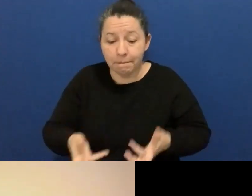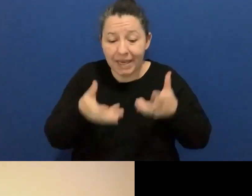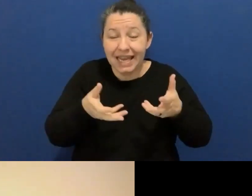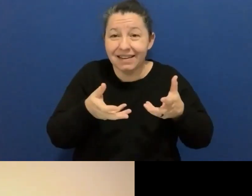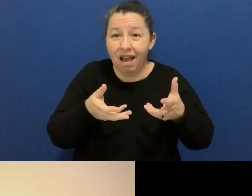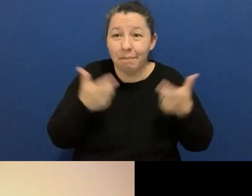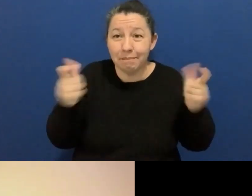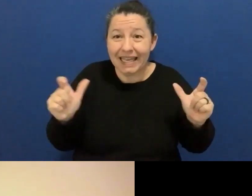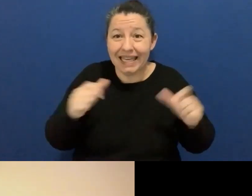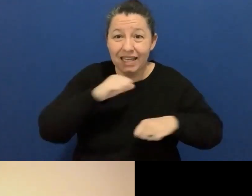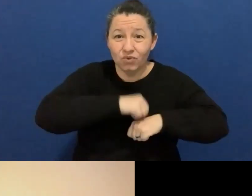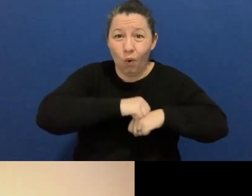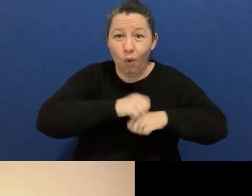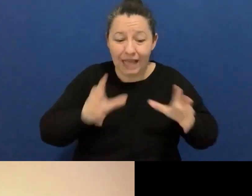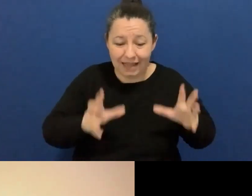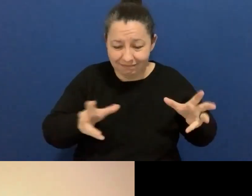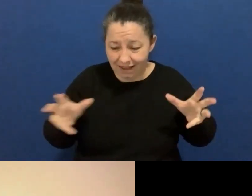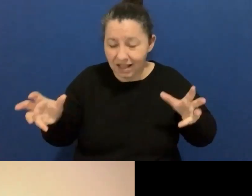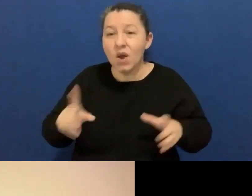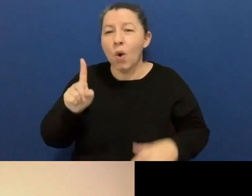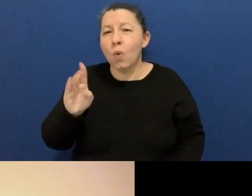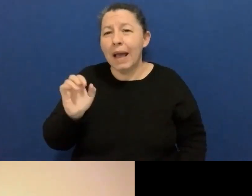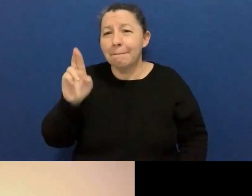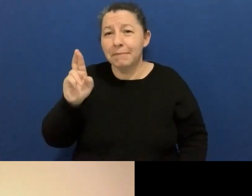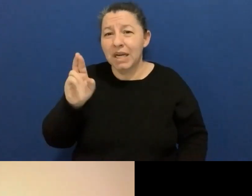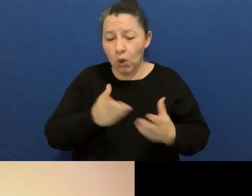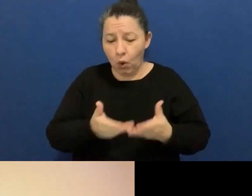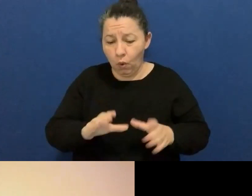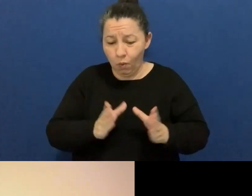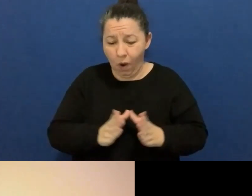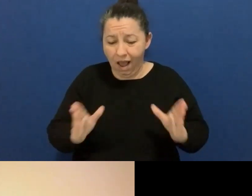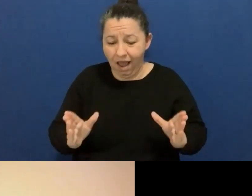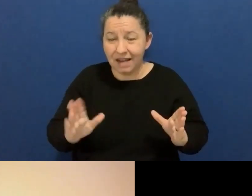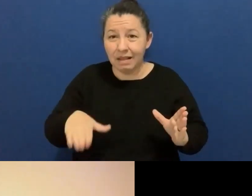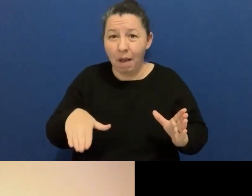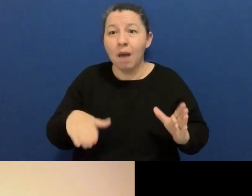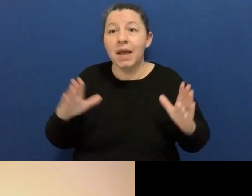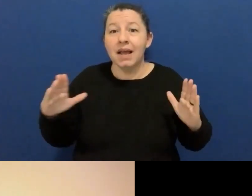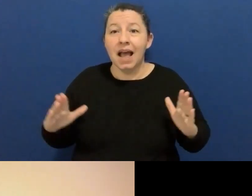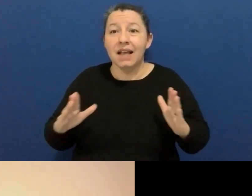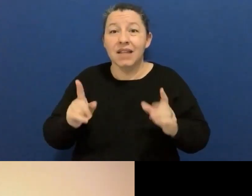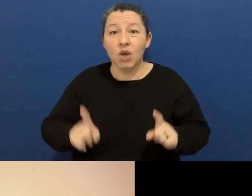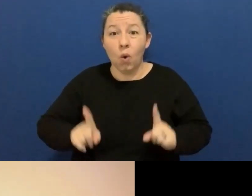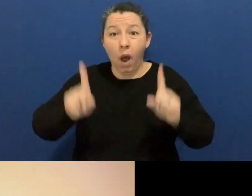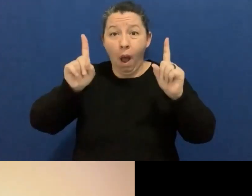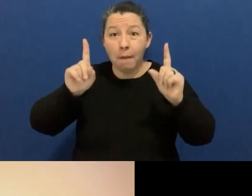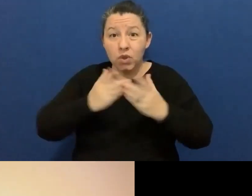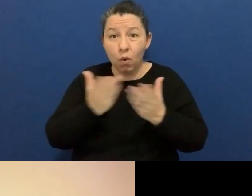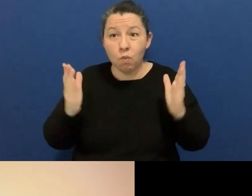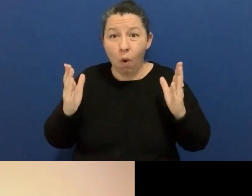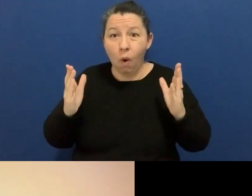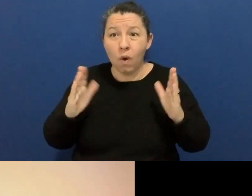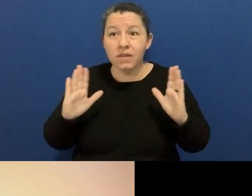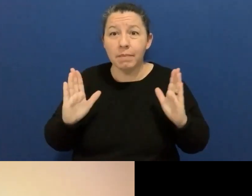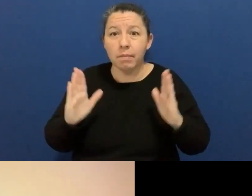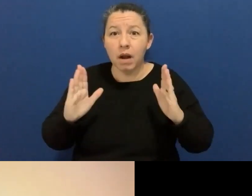meter wide at their base. And then as they go up, they taper up on both sides to be usually about a half meter, maybe